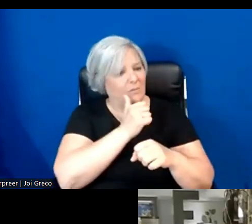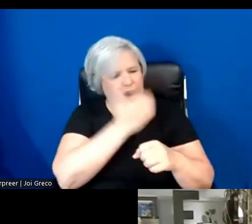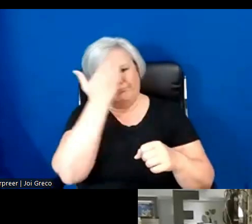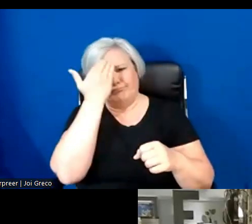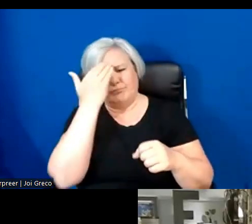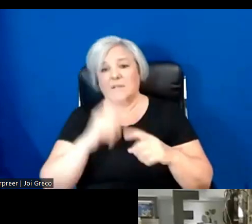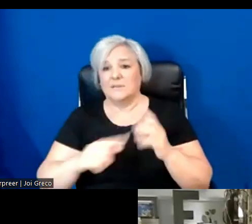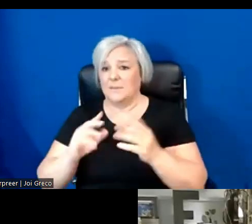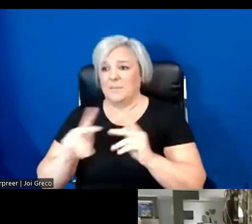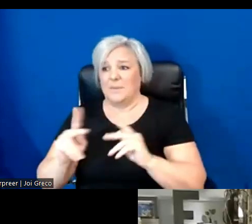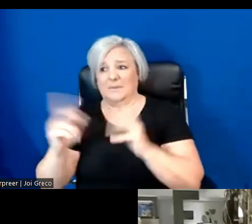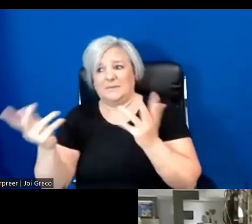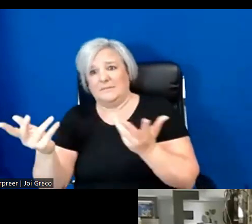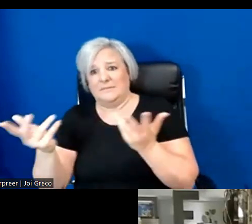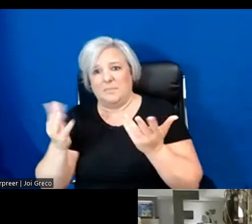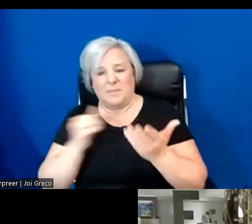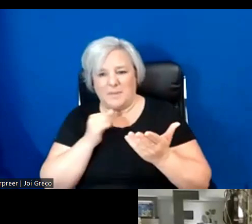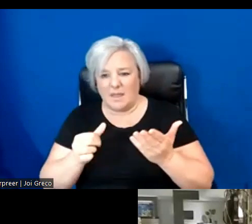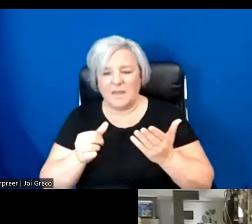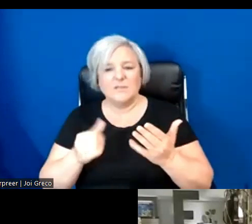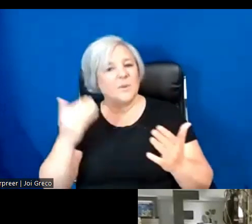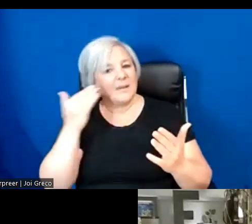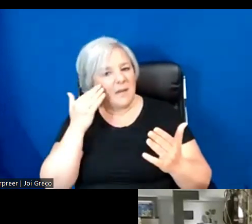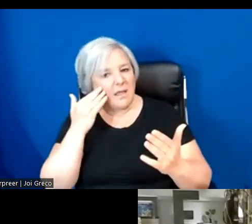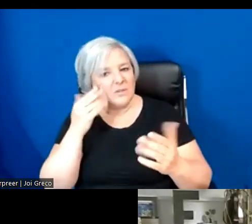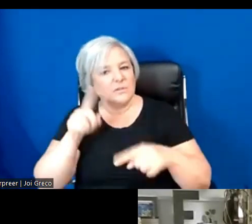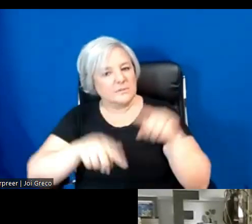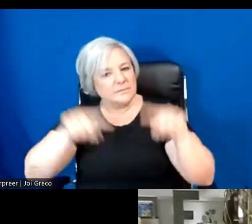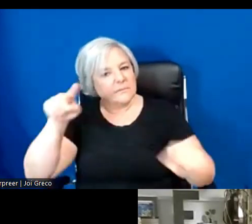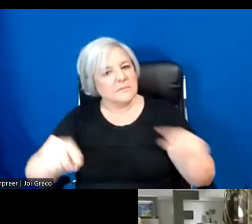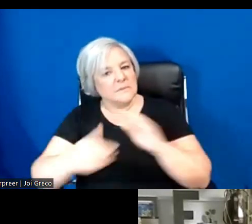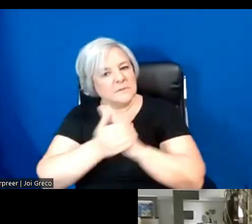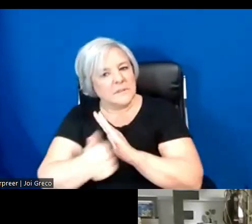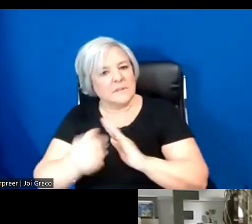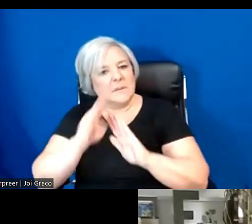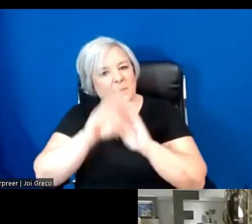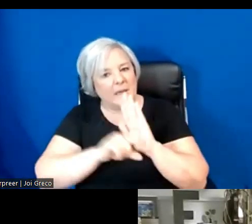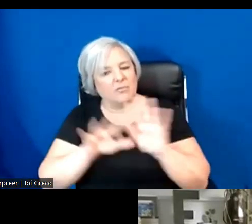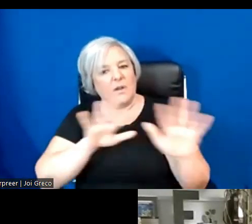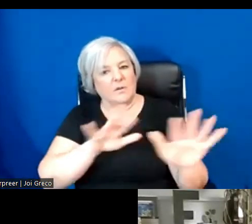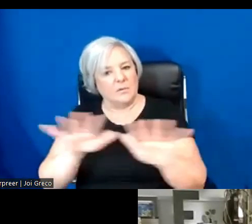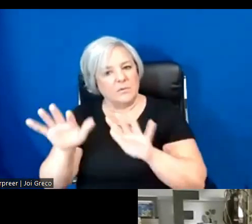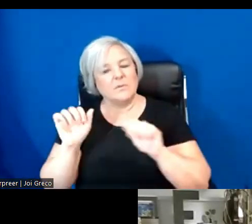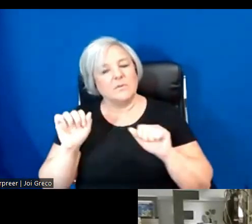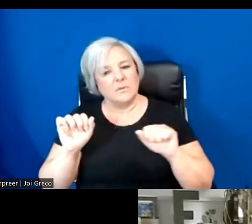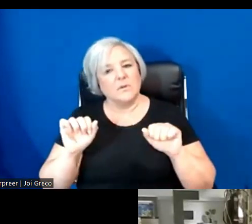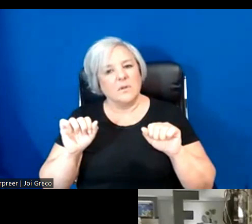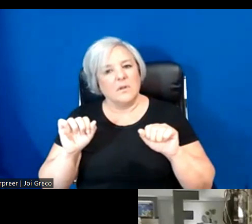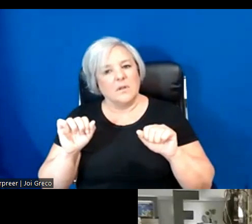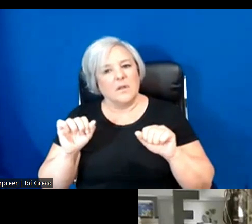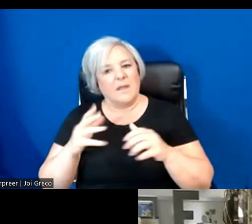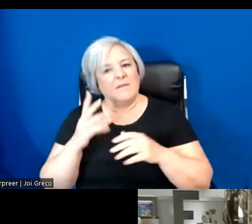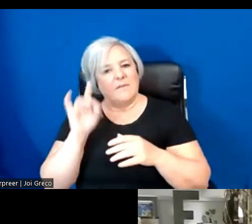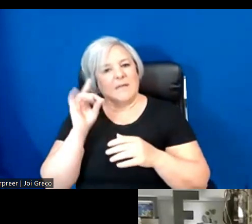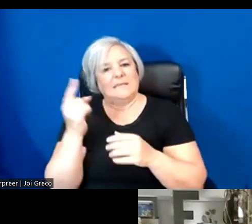a different kind of way. So I think just acknowledging that and being able to, find a